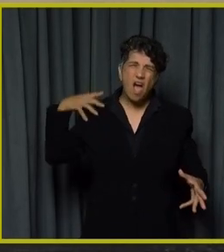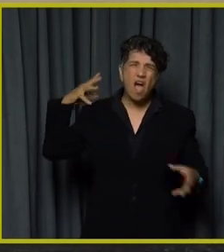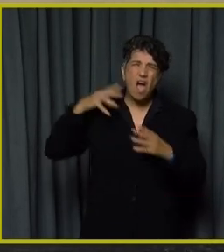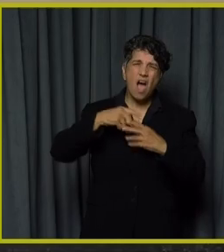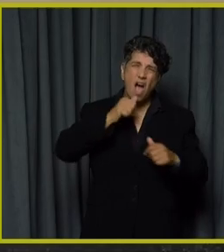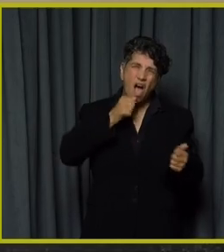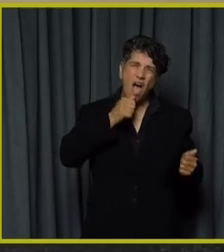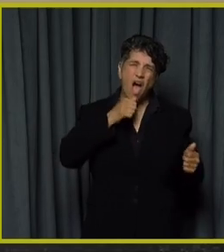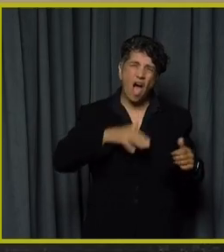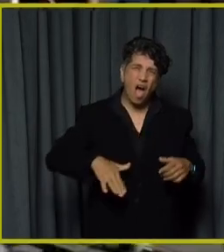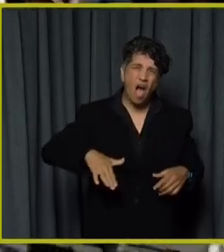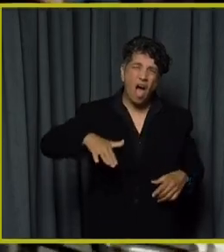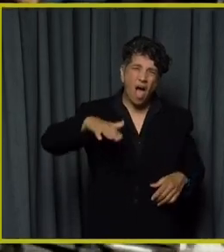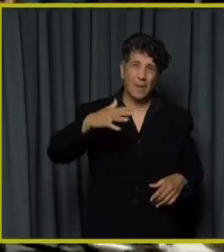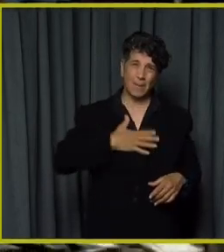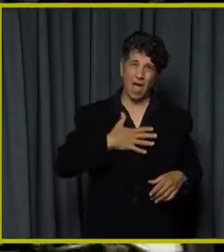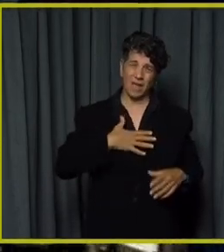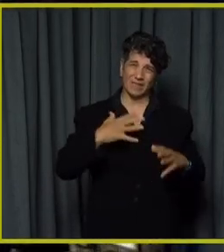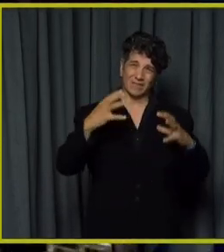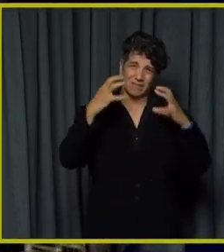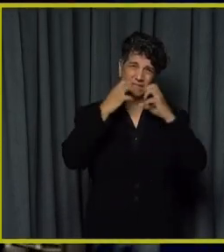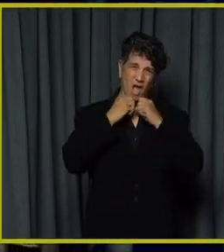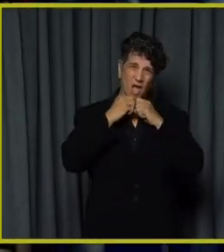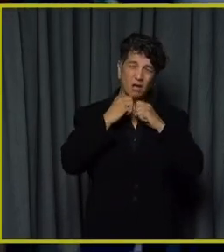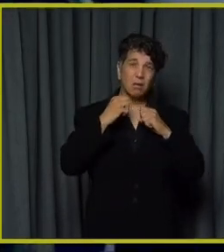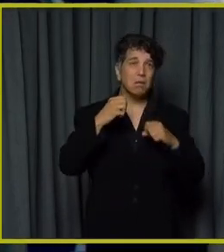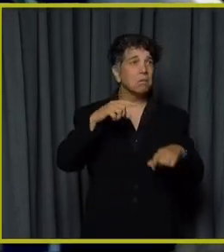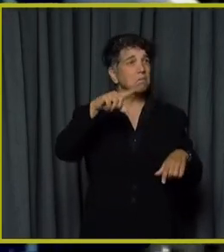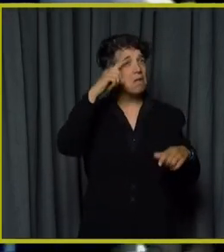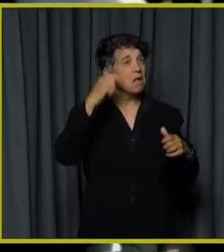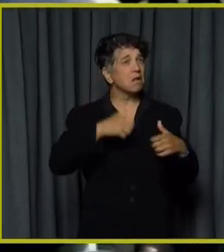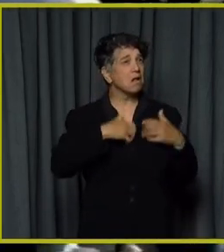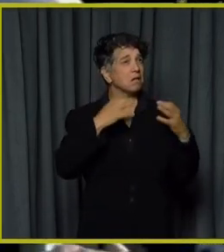black lives have never mattered. Say her name!